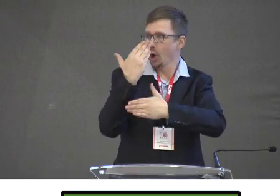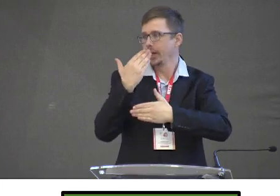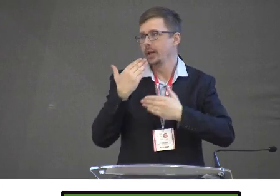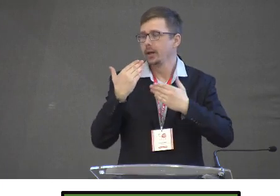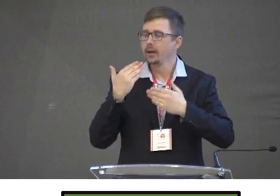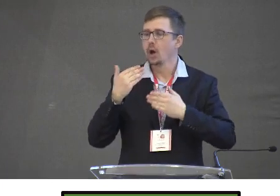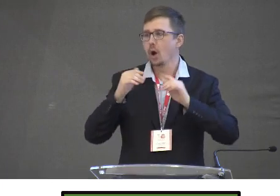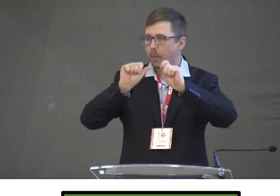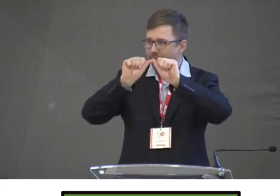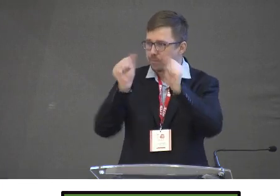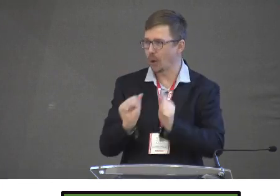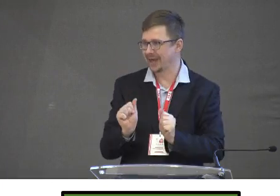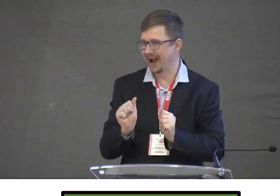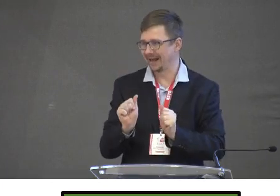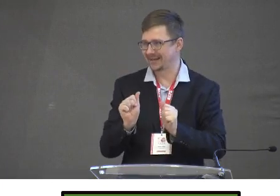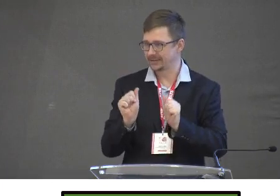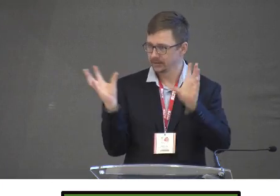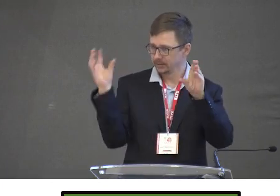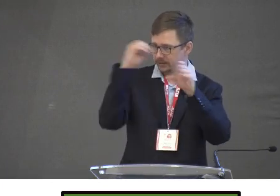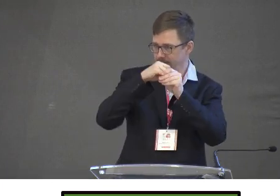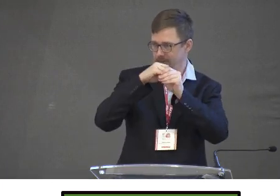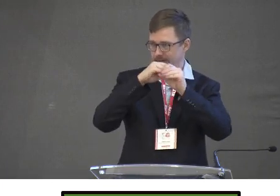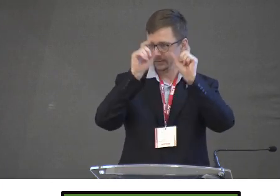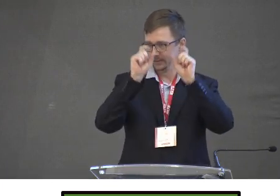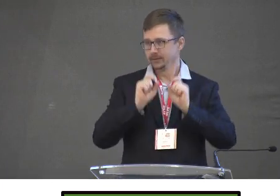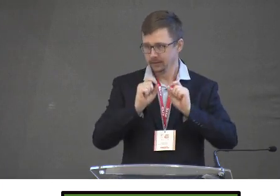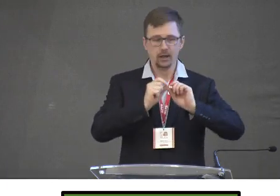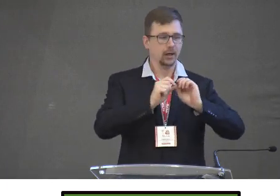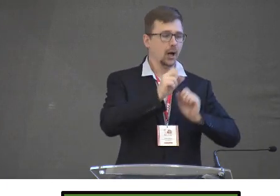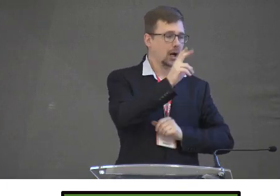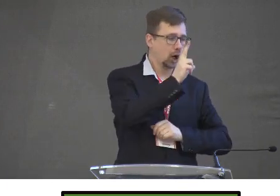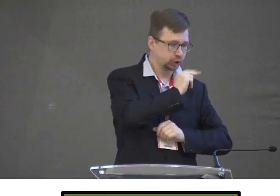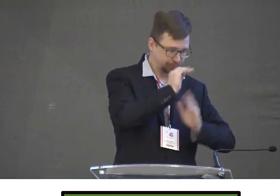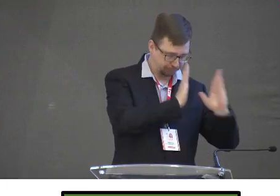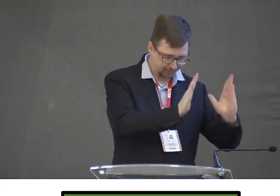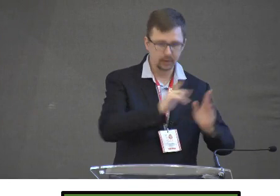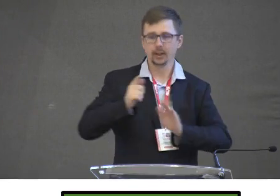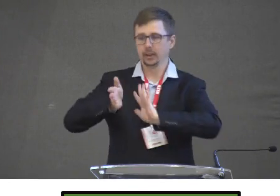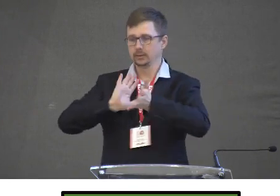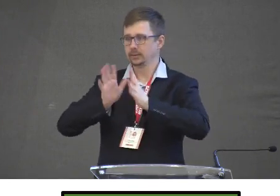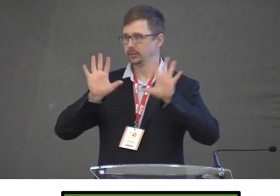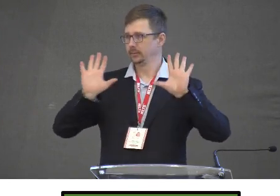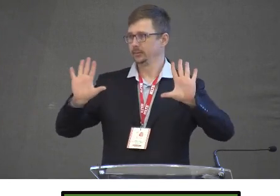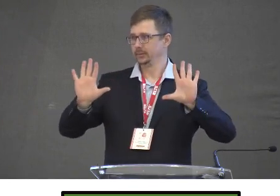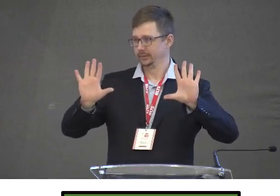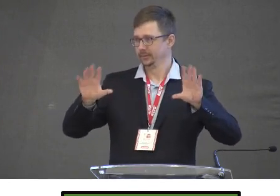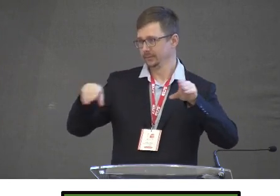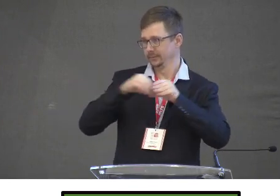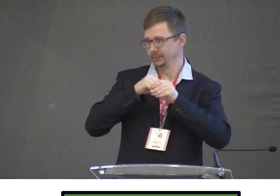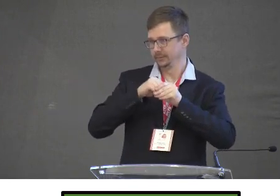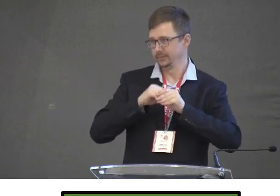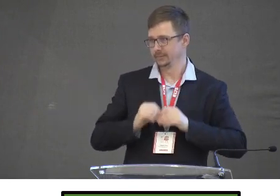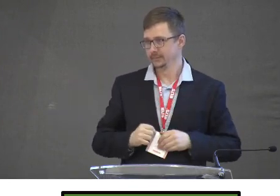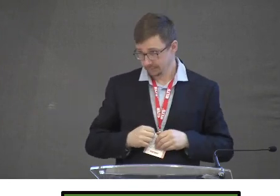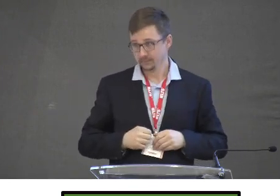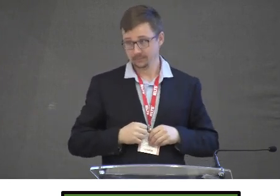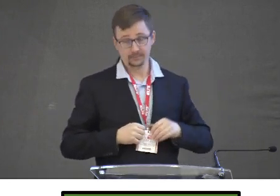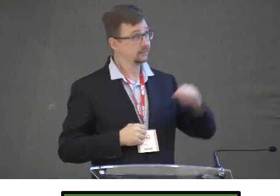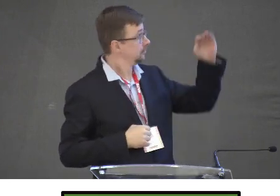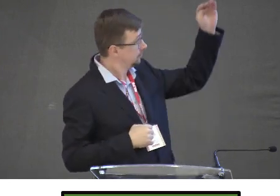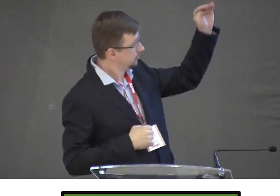CEFR and the 2018 updates, were really geared towards spoken languages. And the Swiss team managed to